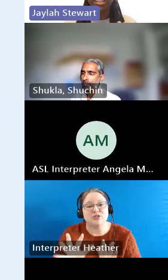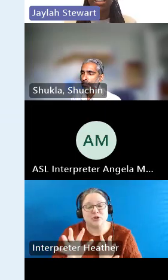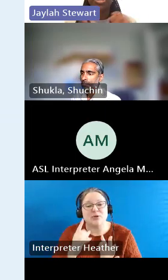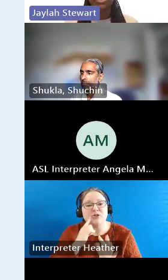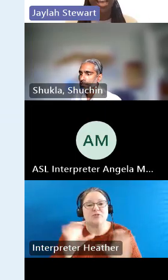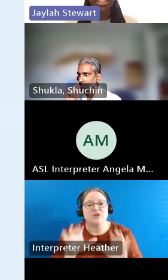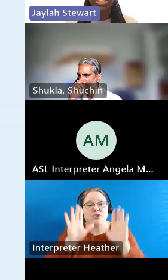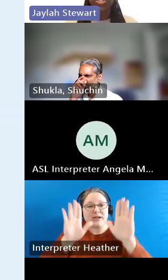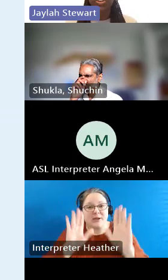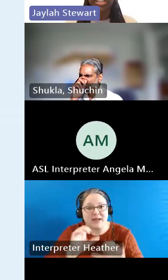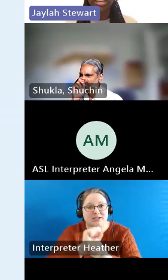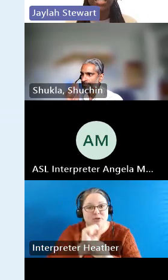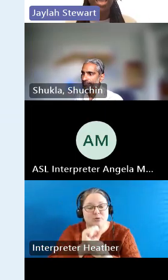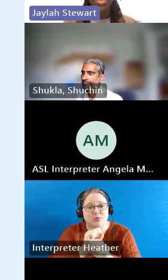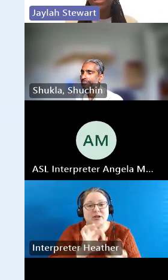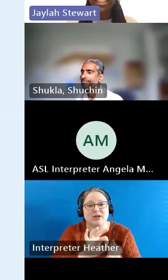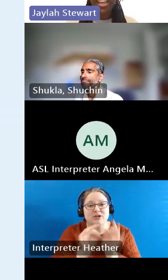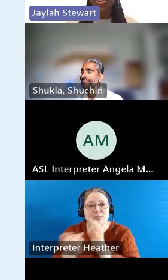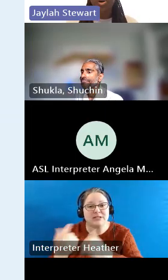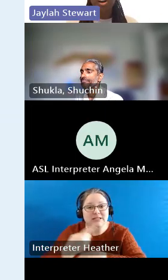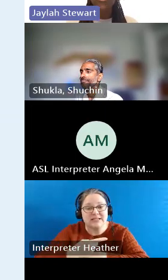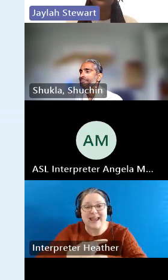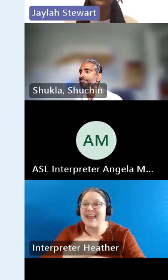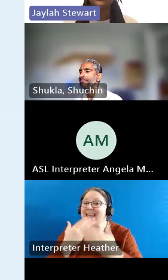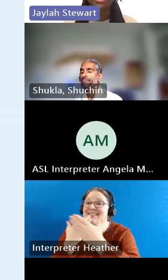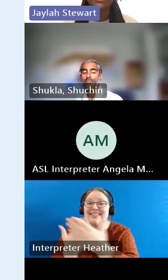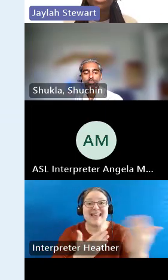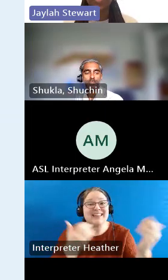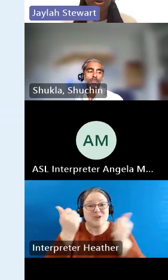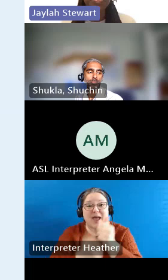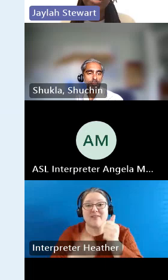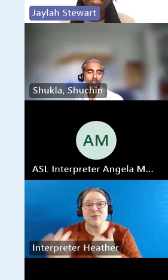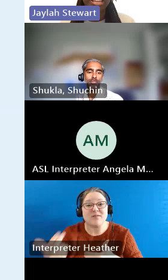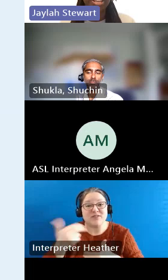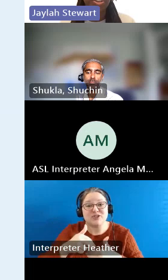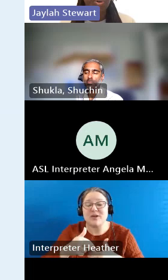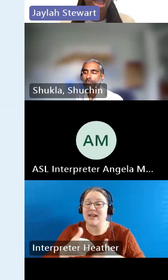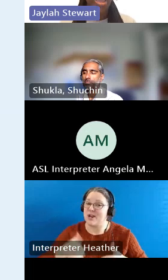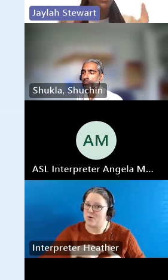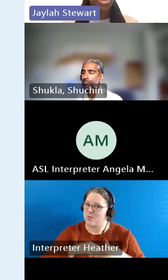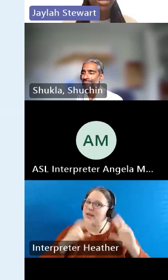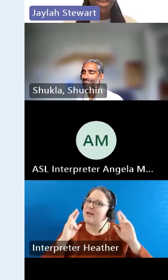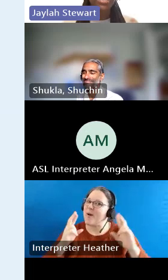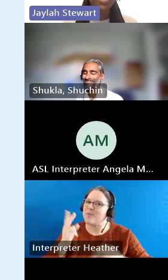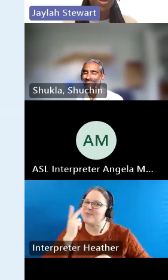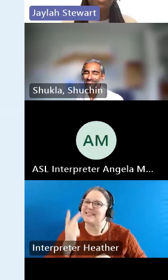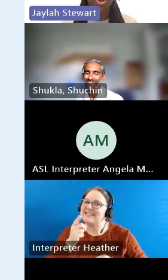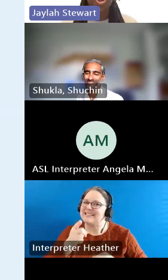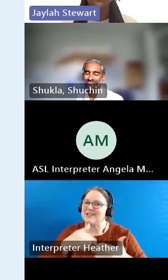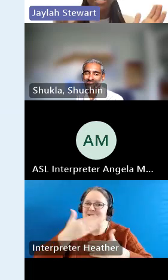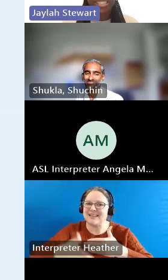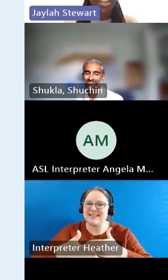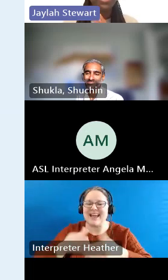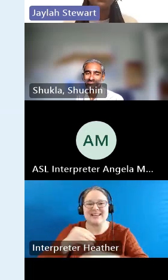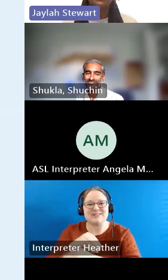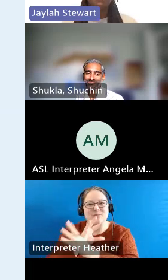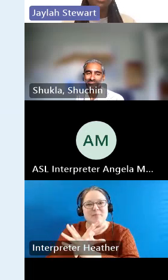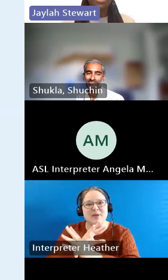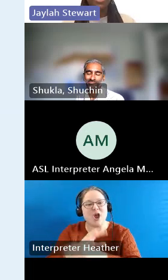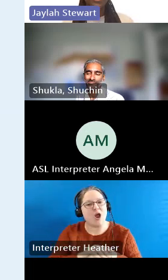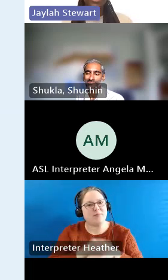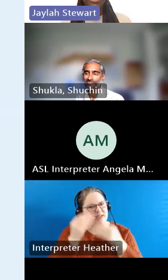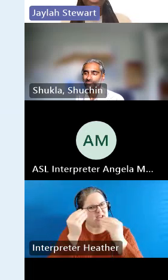doing amazing interpretations during this. And thank you all for joining us. And we hope to see you in our next webinar.